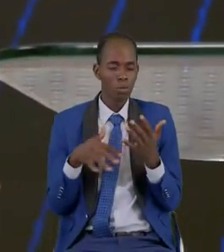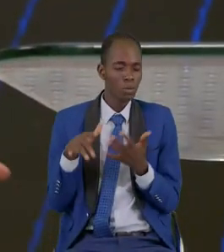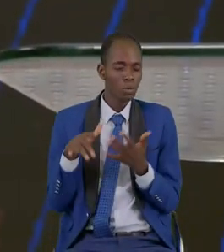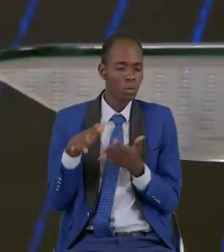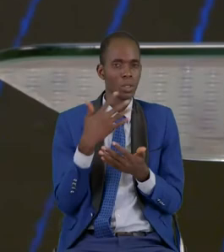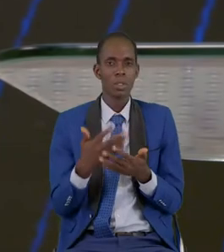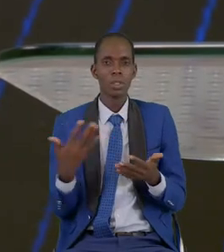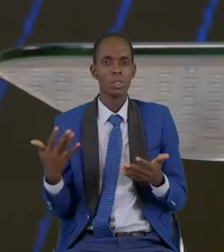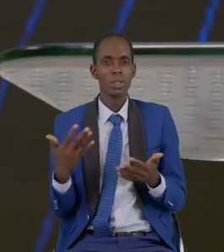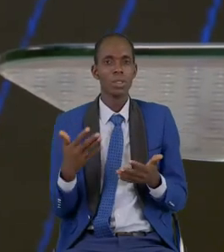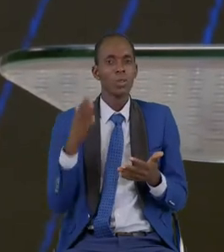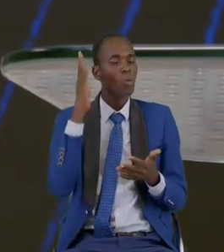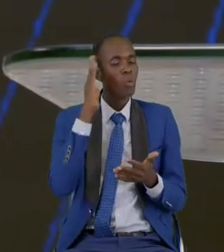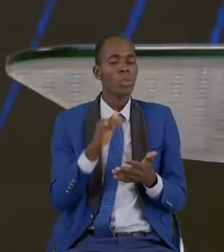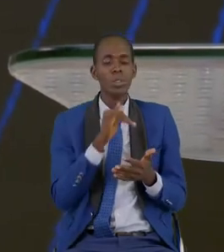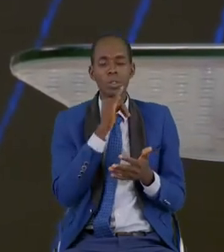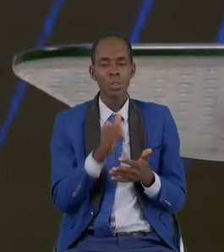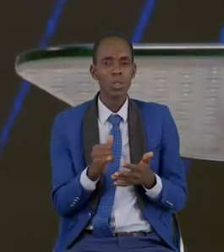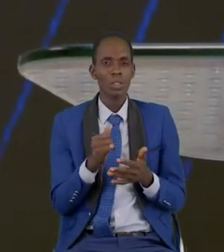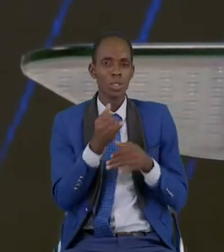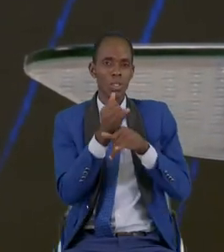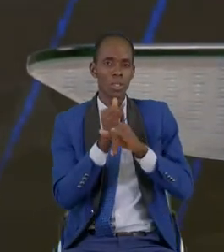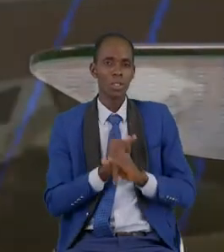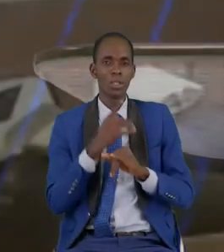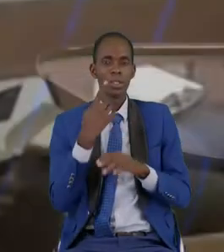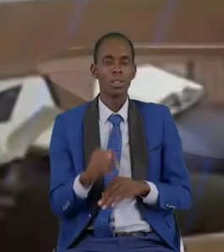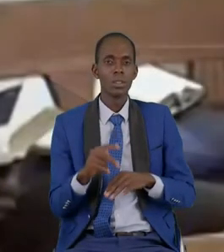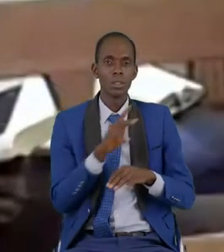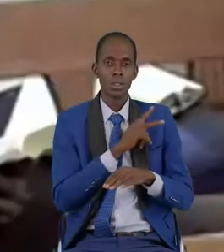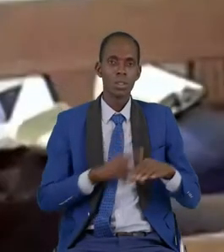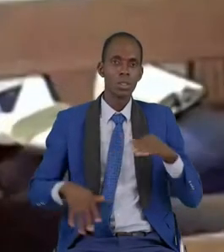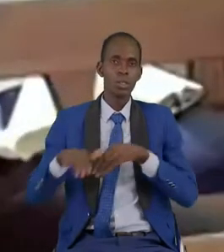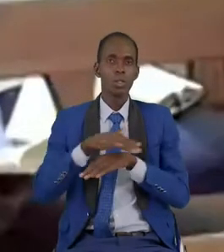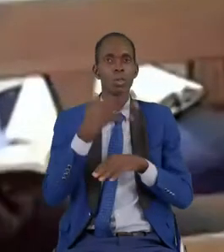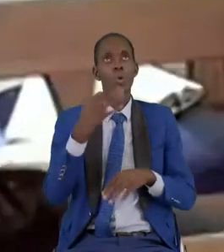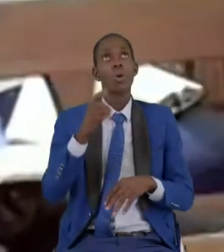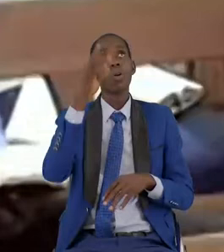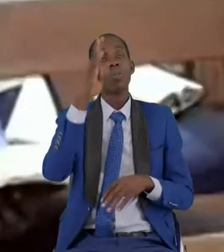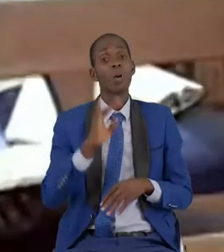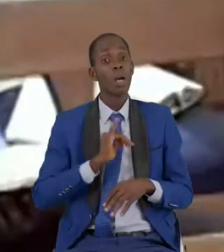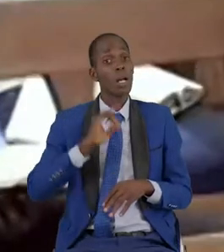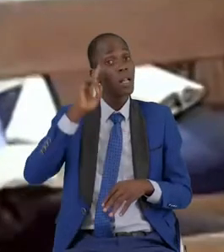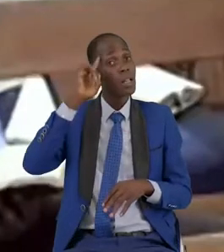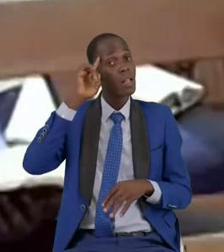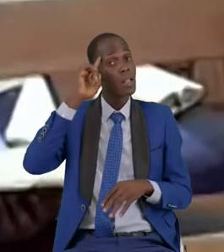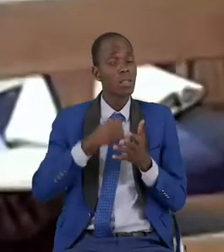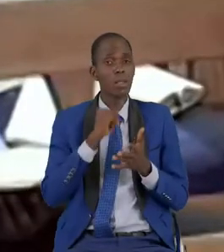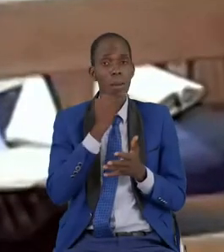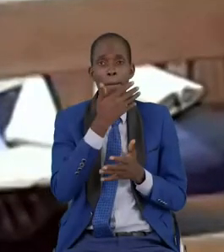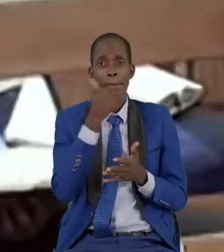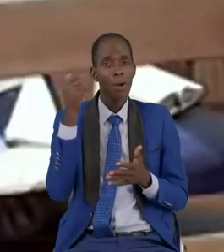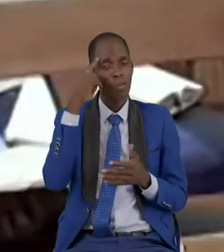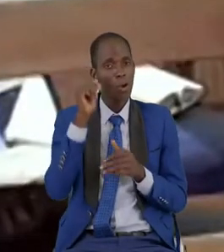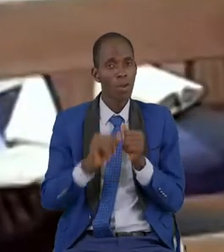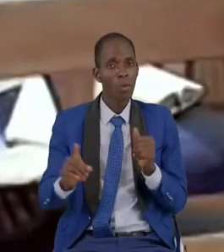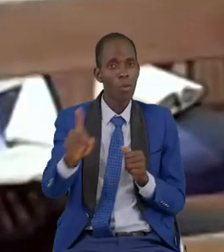not inherit the kingdom of God. I think it's better for everyone to get back our